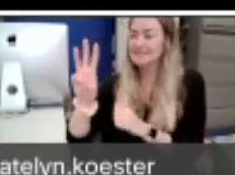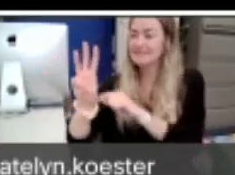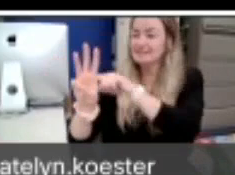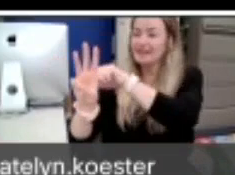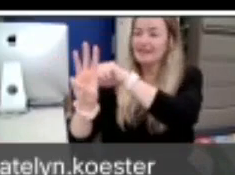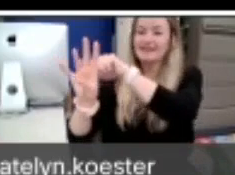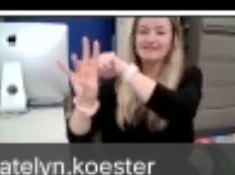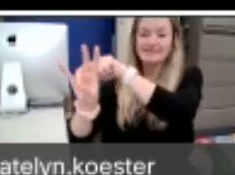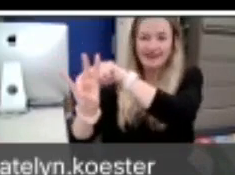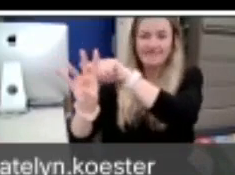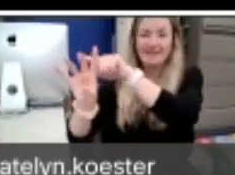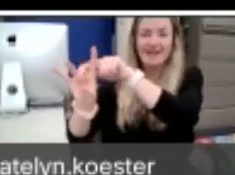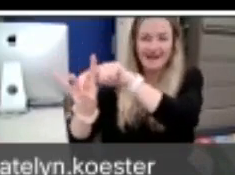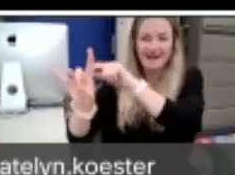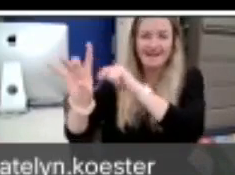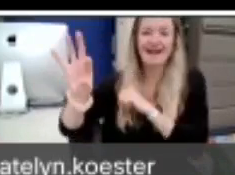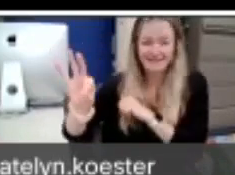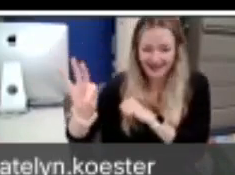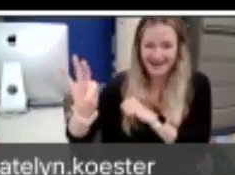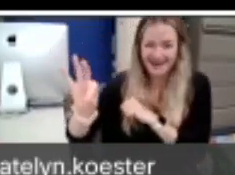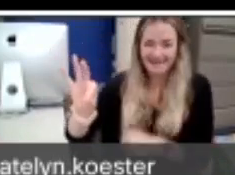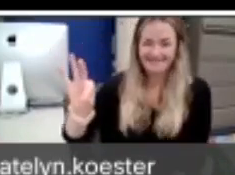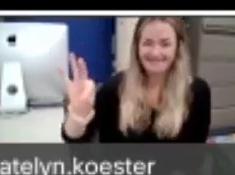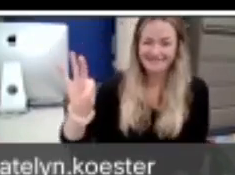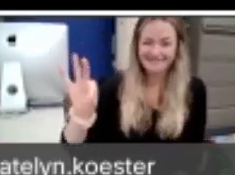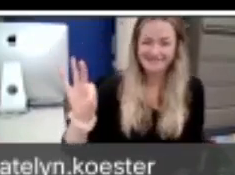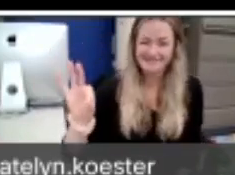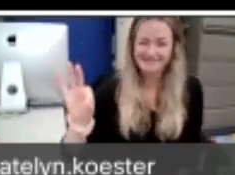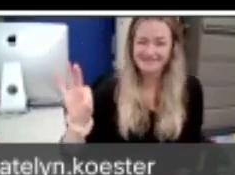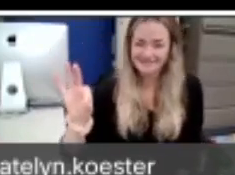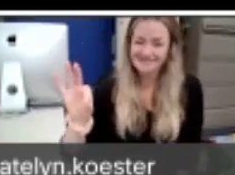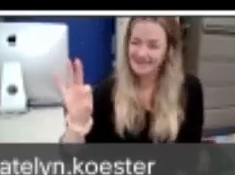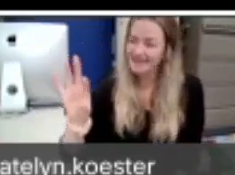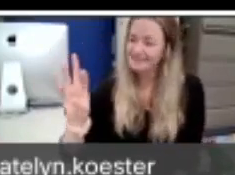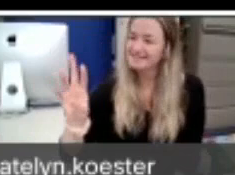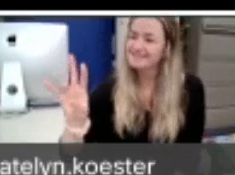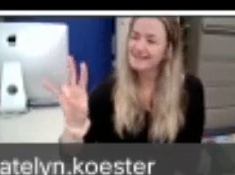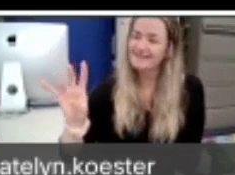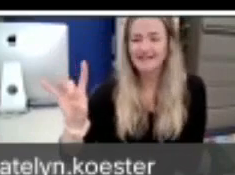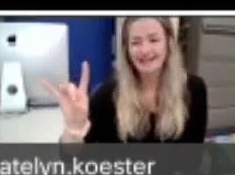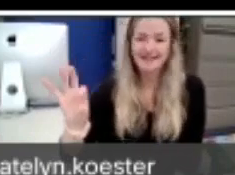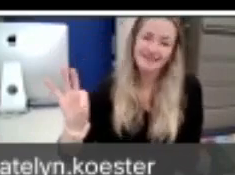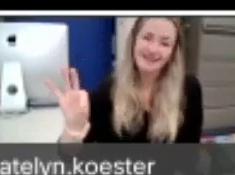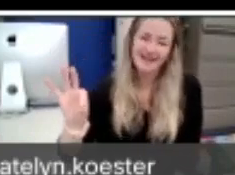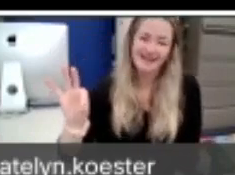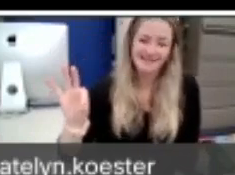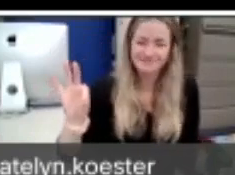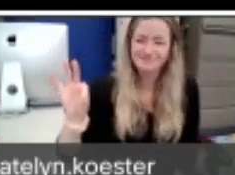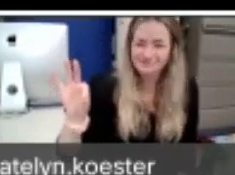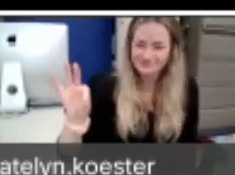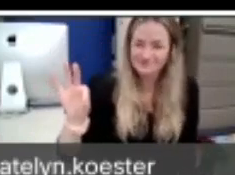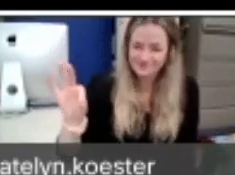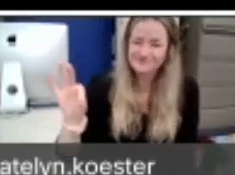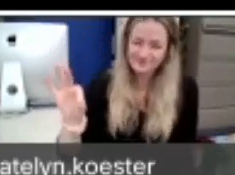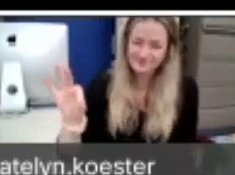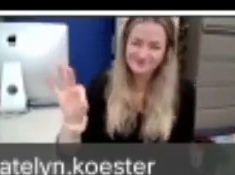Helps you remember that you start with your pinky and then just kind of like tap each finger, go in order, six, seven,